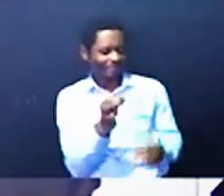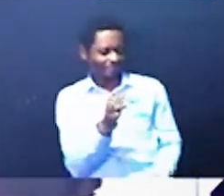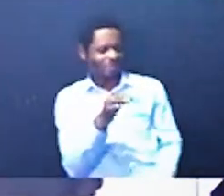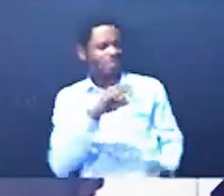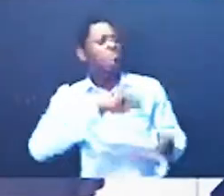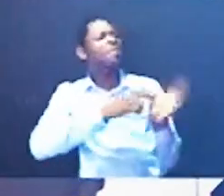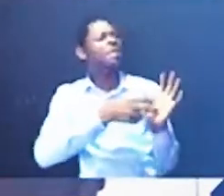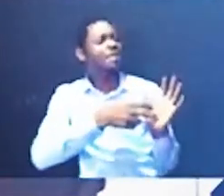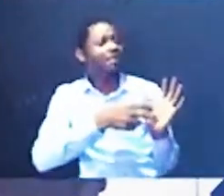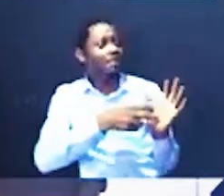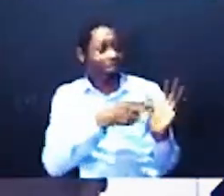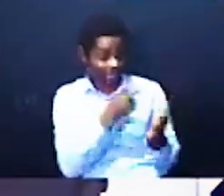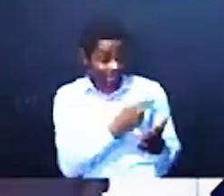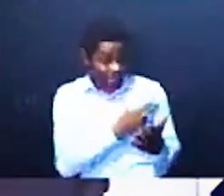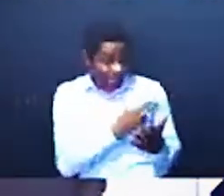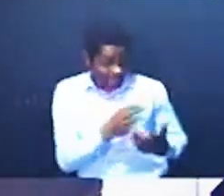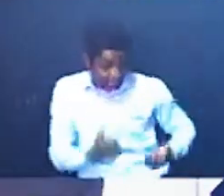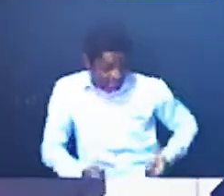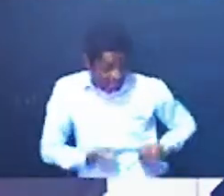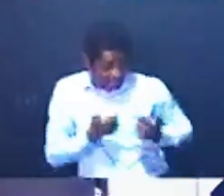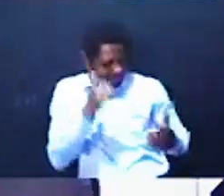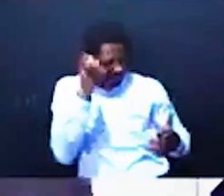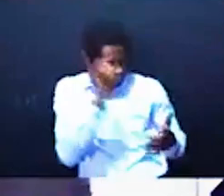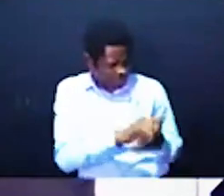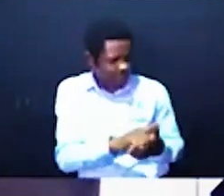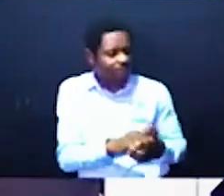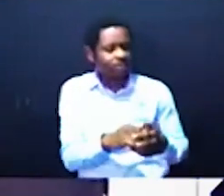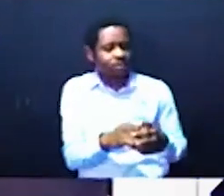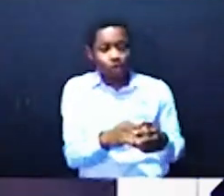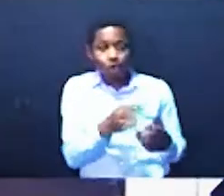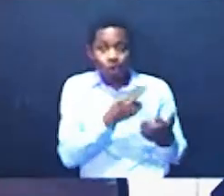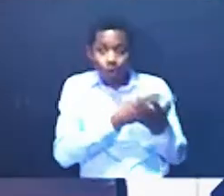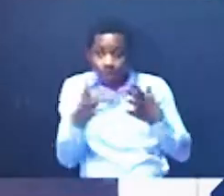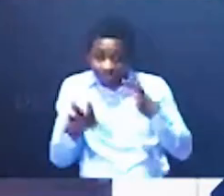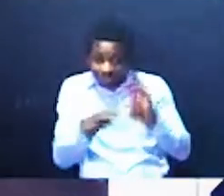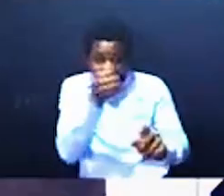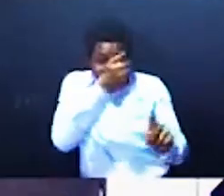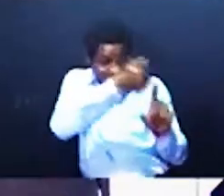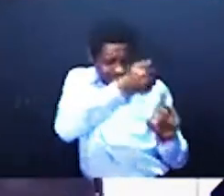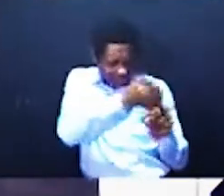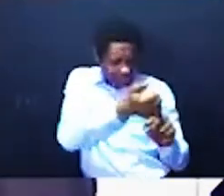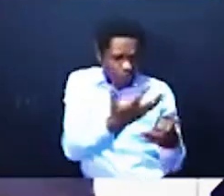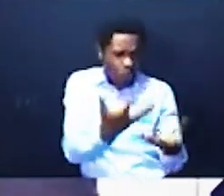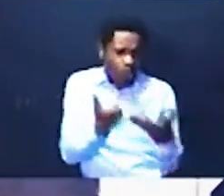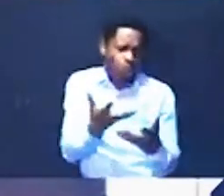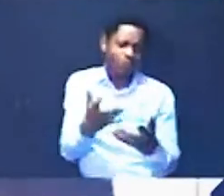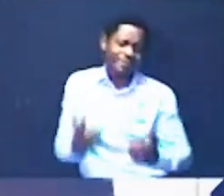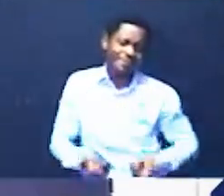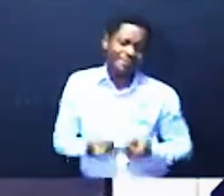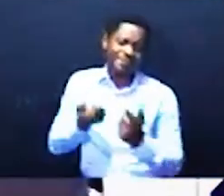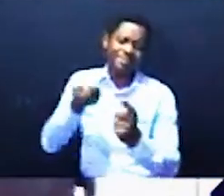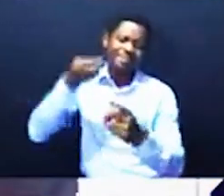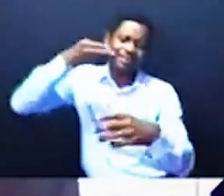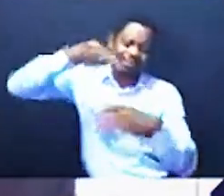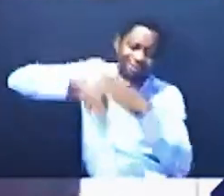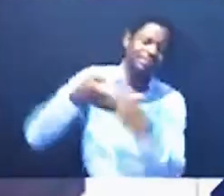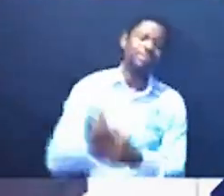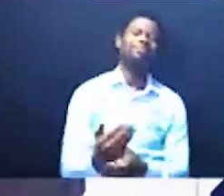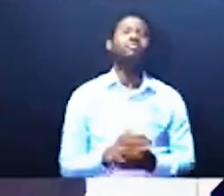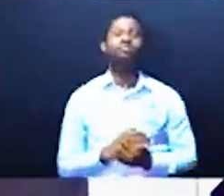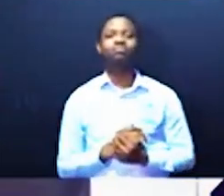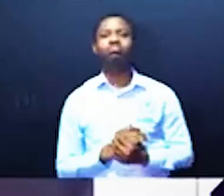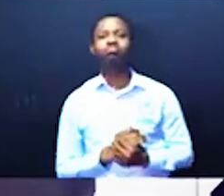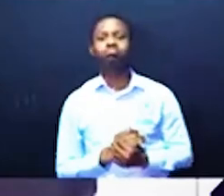comfortable to dwell within. And the Abraboa, a mutiano, a Abraboa, and Concrono, then it so betting.